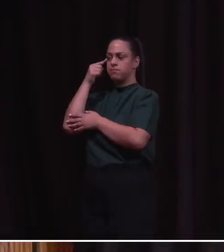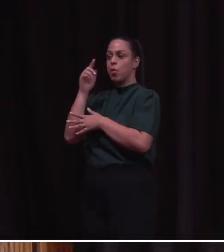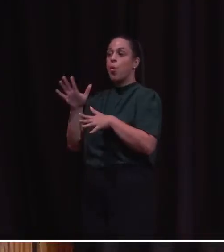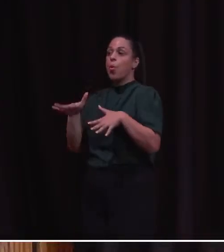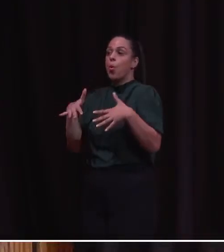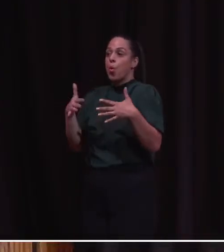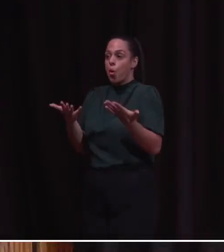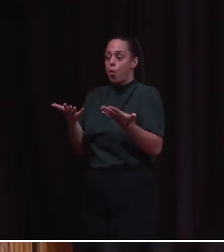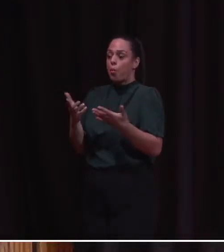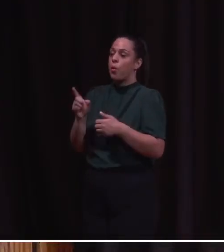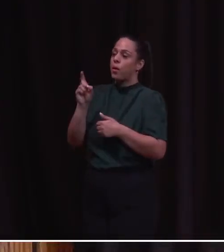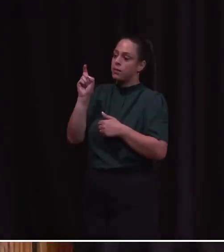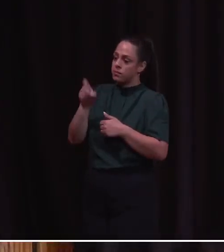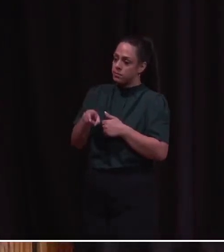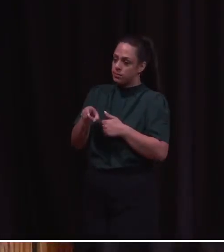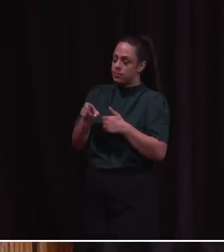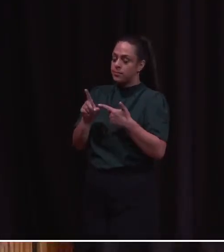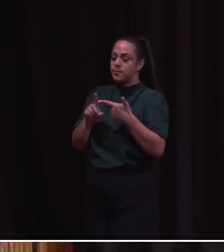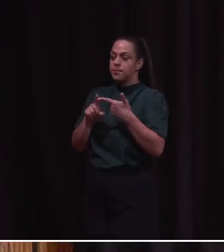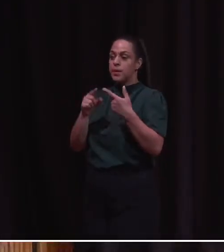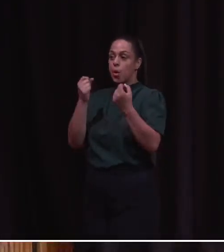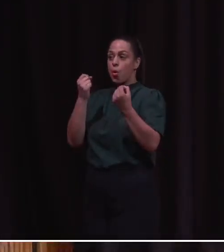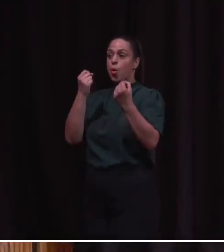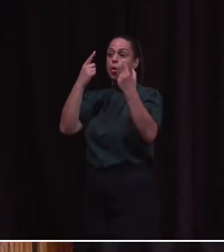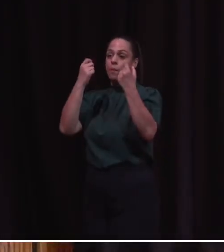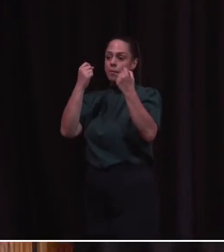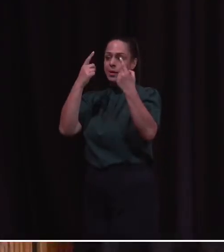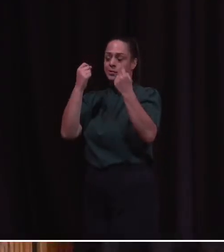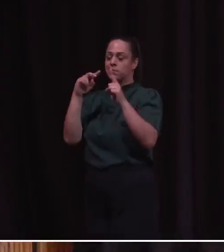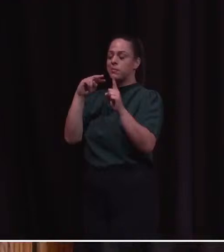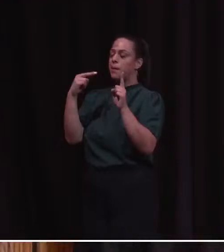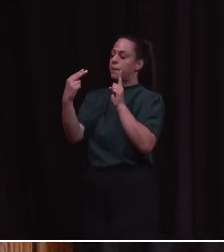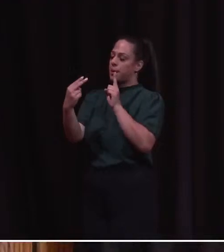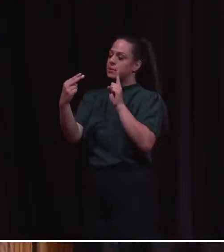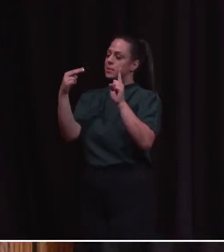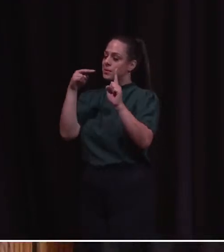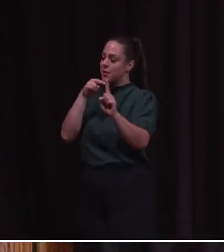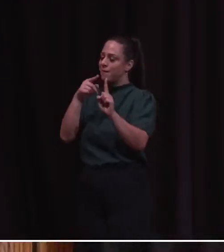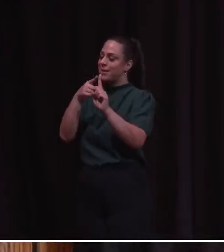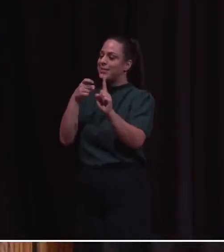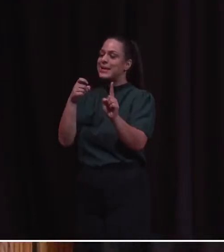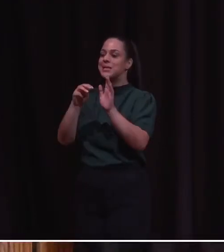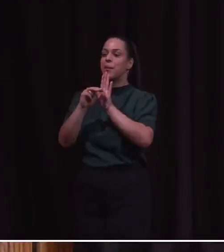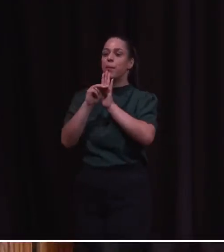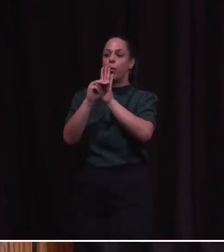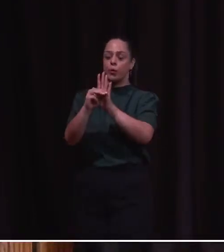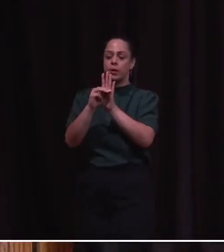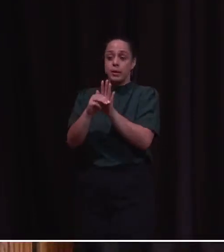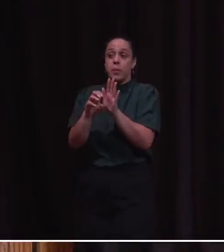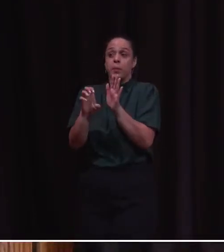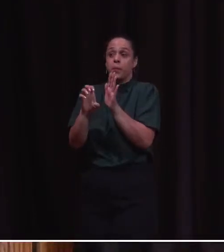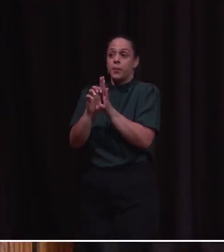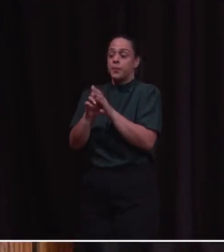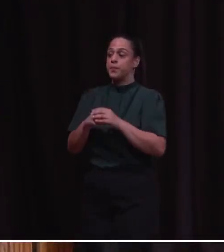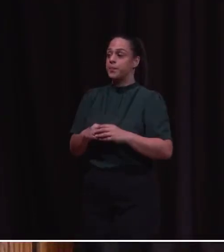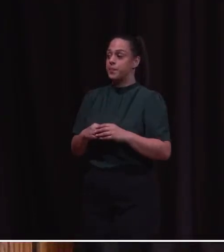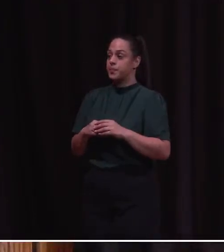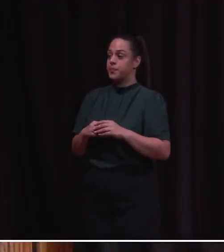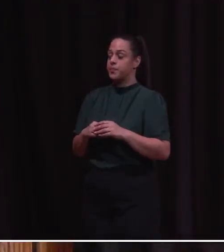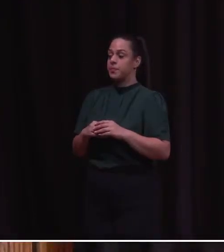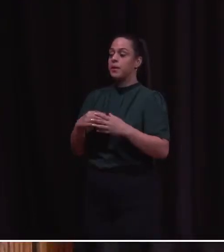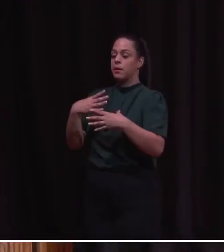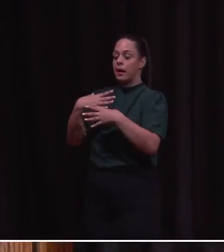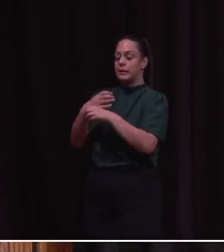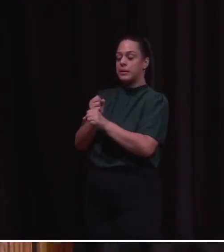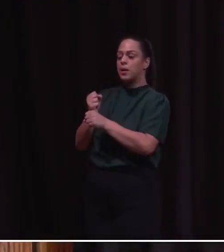Eurocentric myths about modernity that followed, and some of the work they did, I want